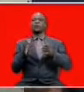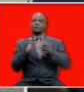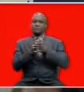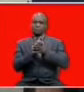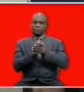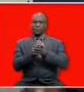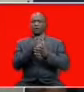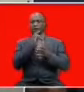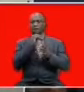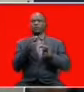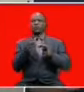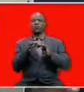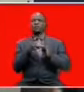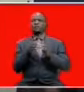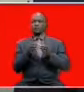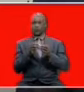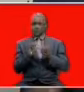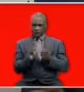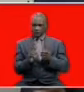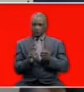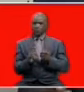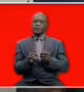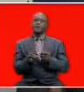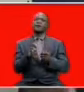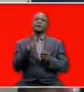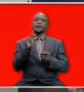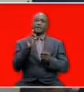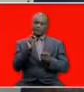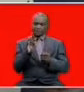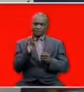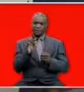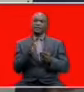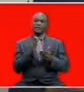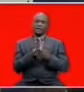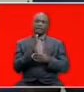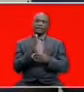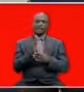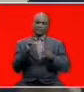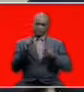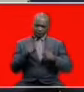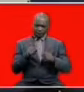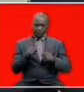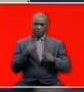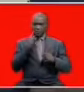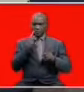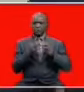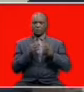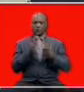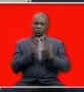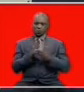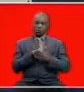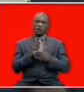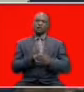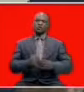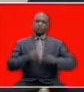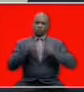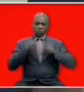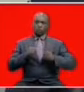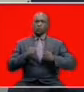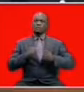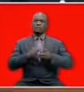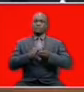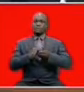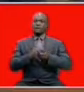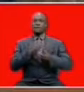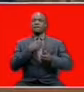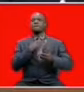So the same thing like now, if we're going to start as elementary foundation, we have to make sure that there is a strong relationship between believers and